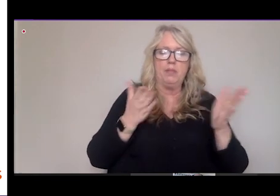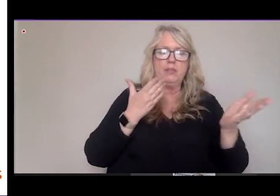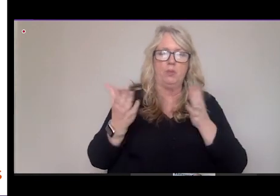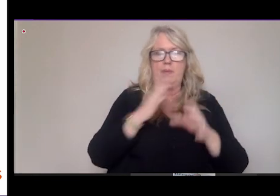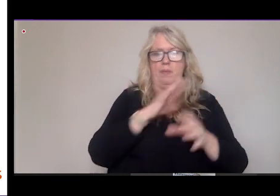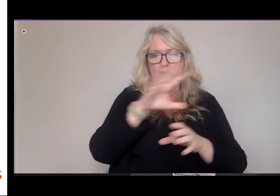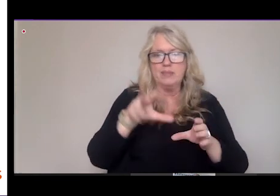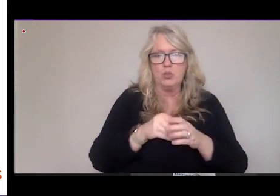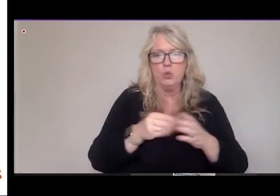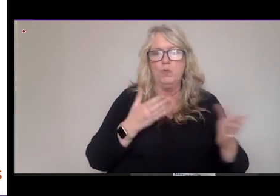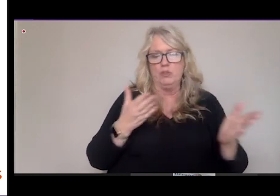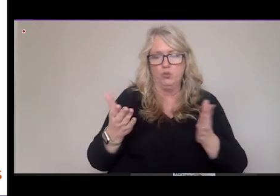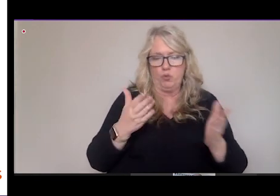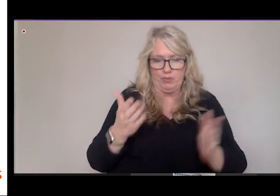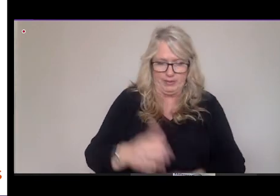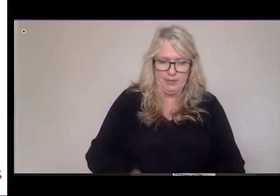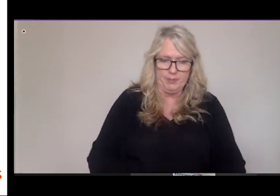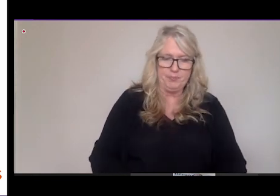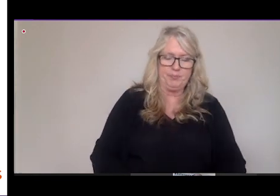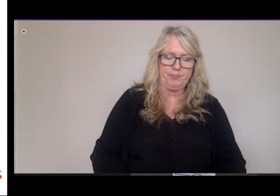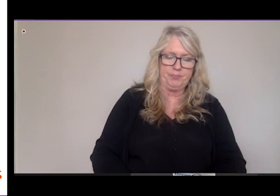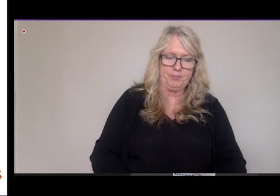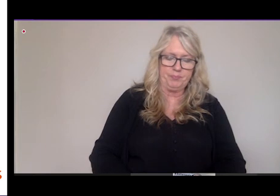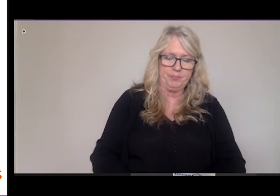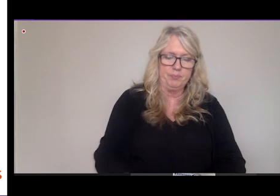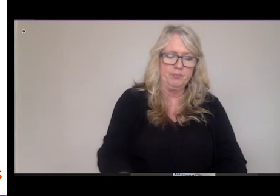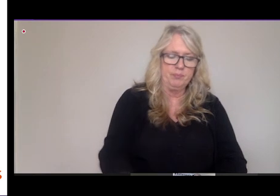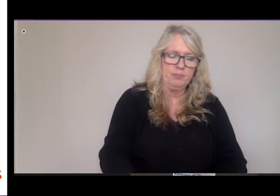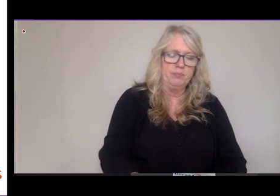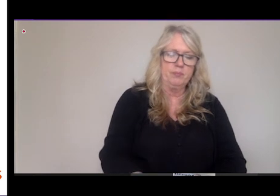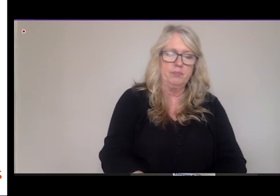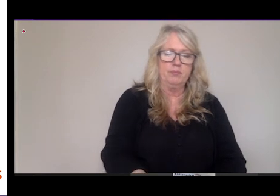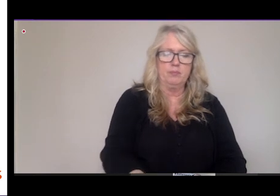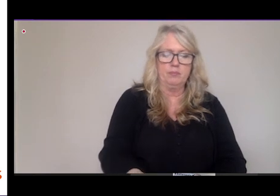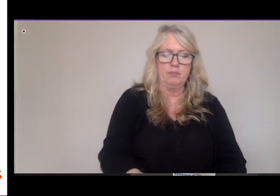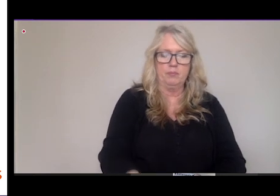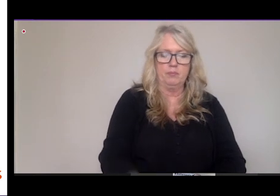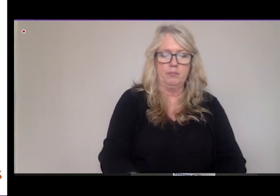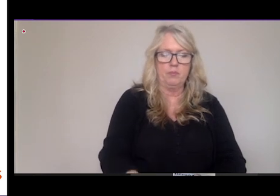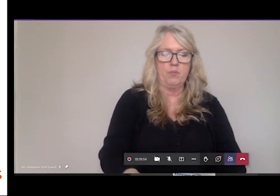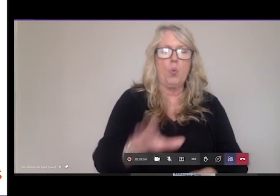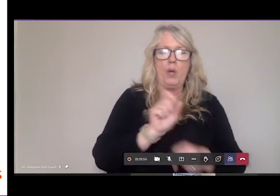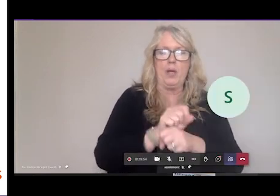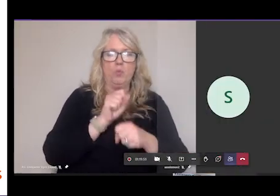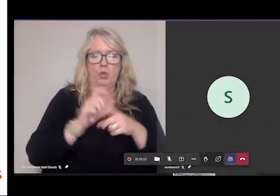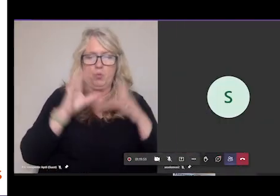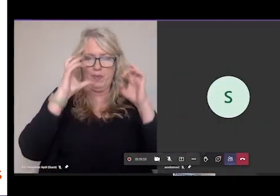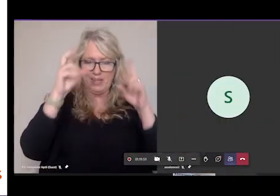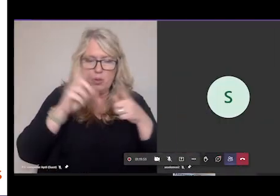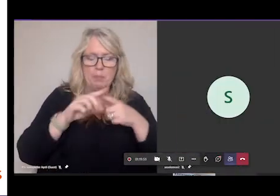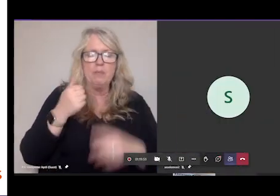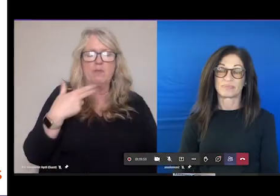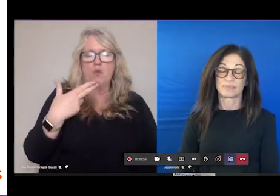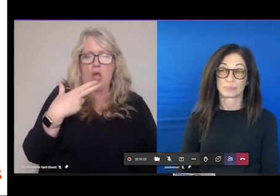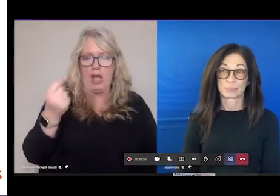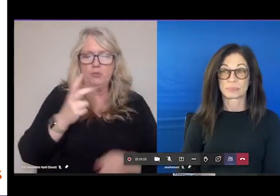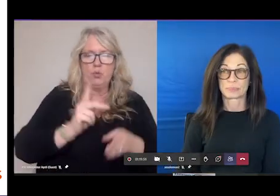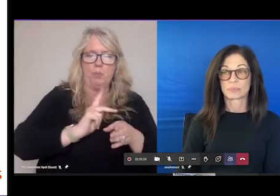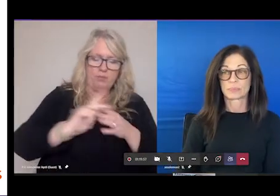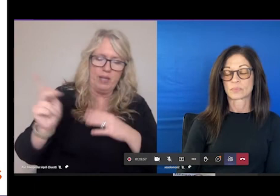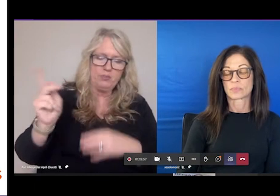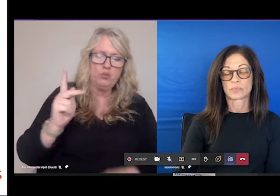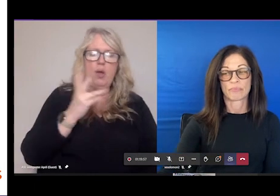more public service that's an inclusive service? And so when I work with educators, when I work with high